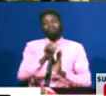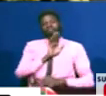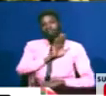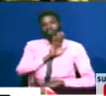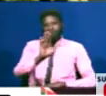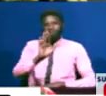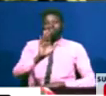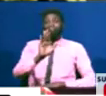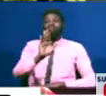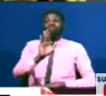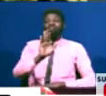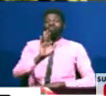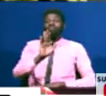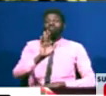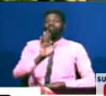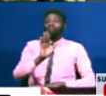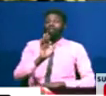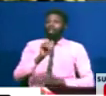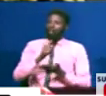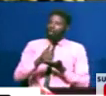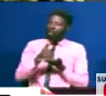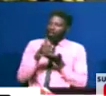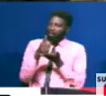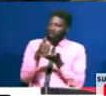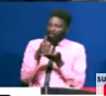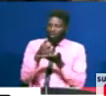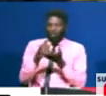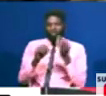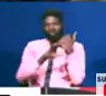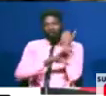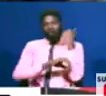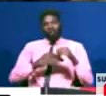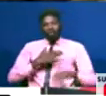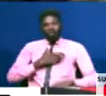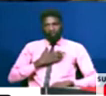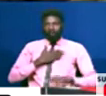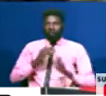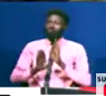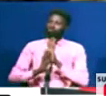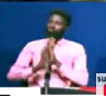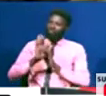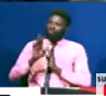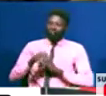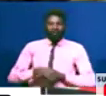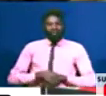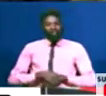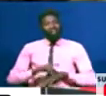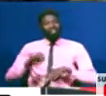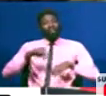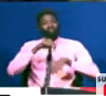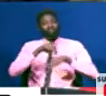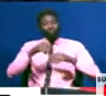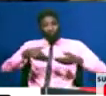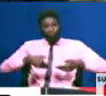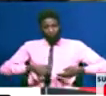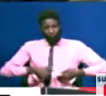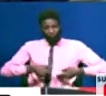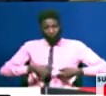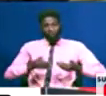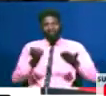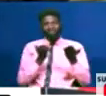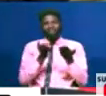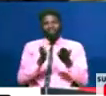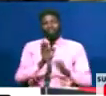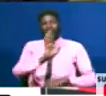useful contribution to the development of our country. The National Youth Service has aligned its programs